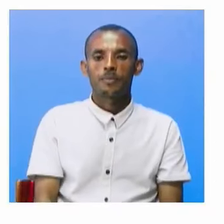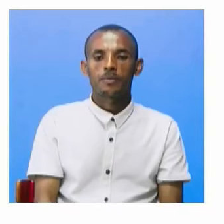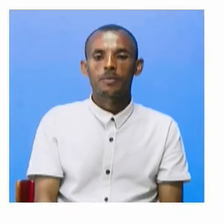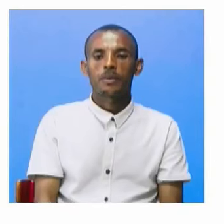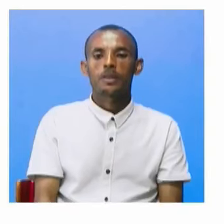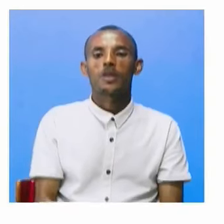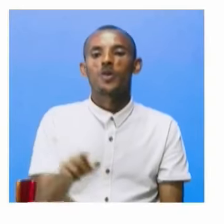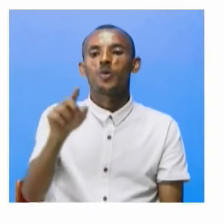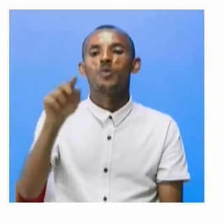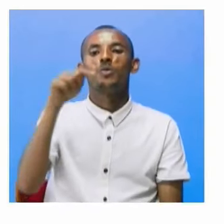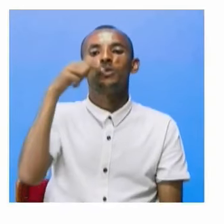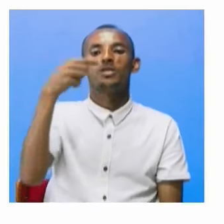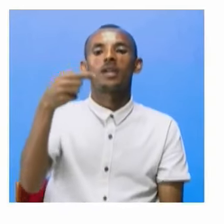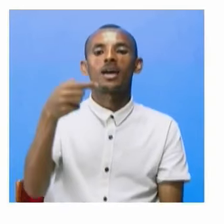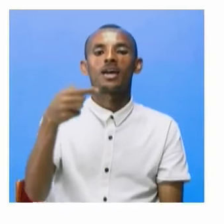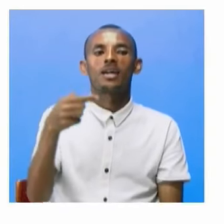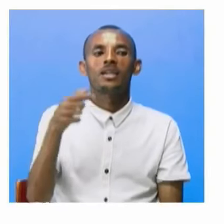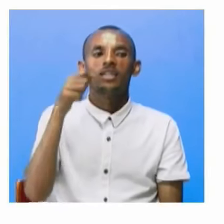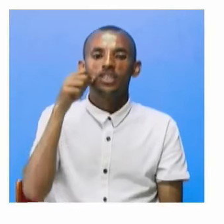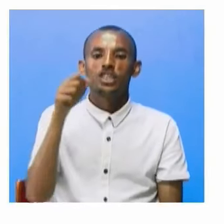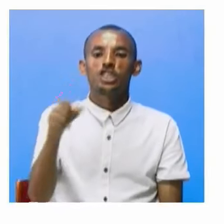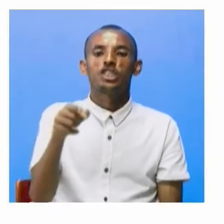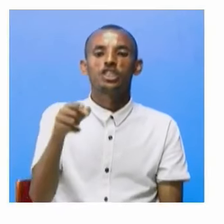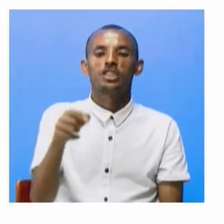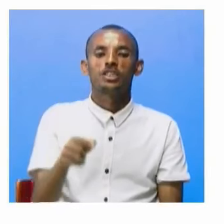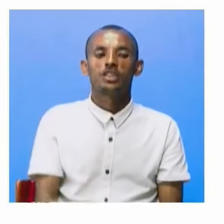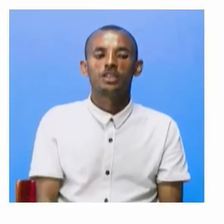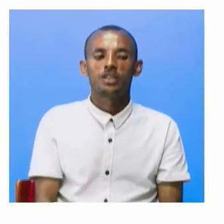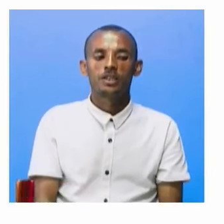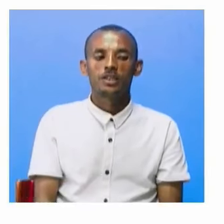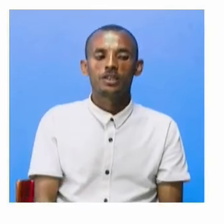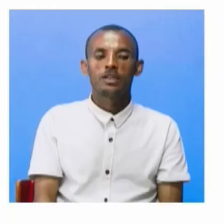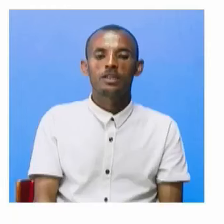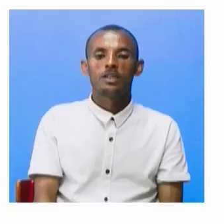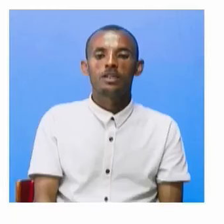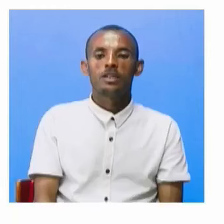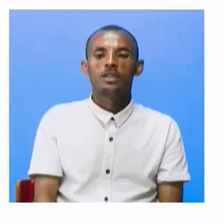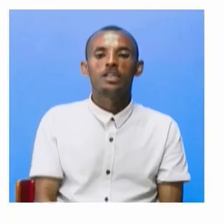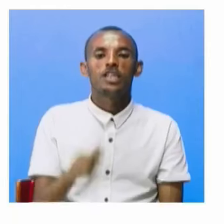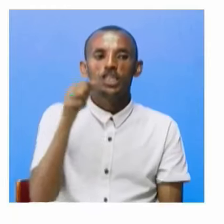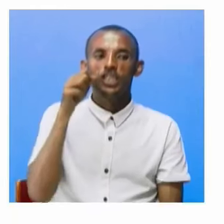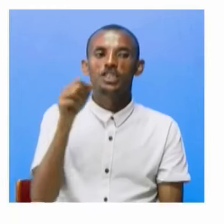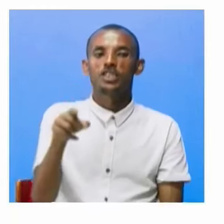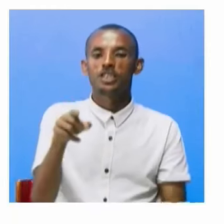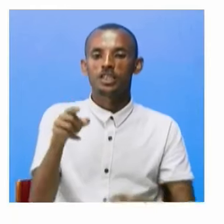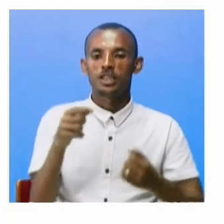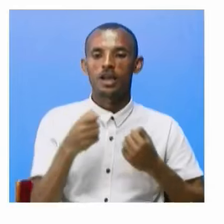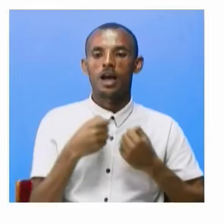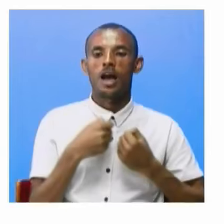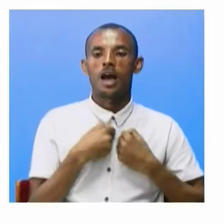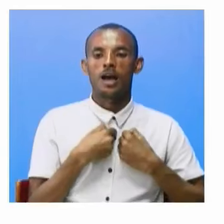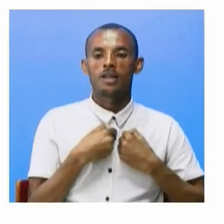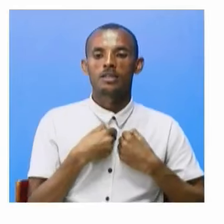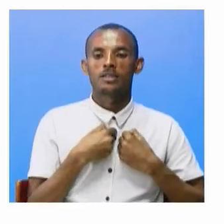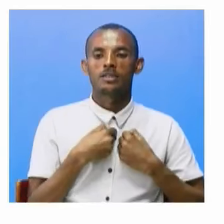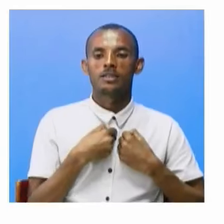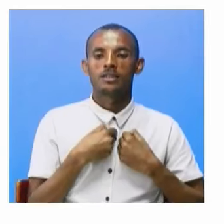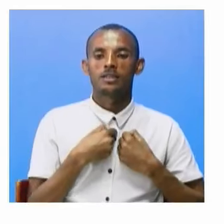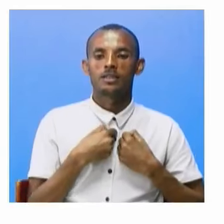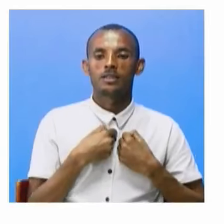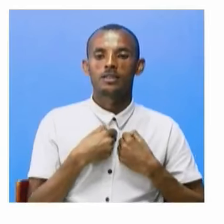You say she, yeah? Yes? She has